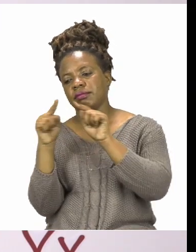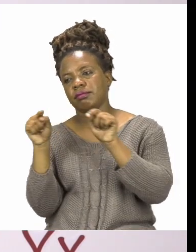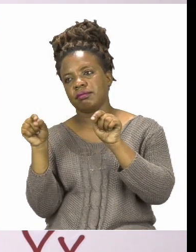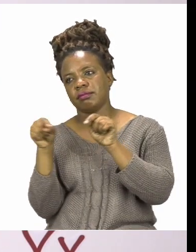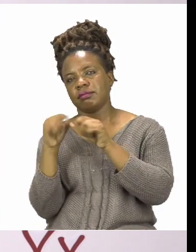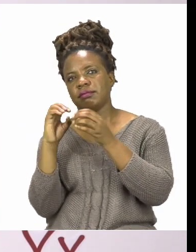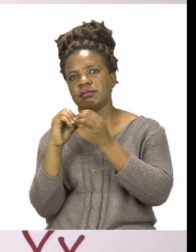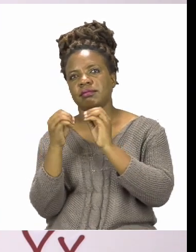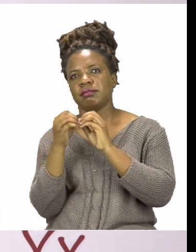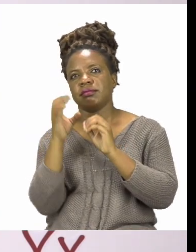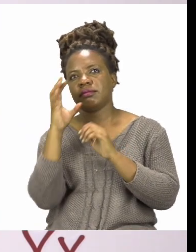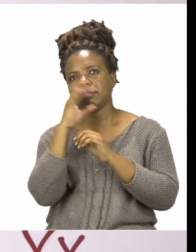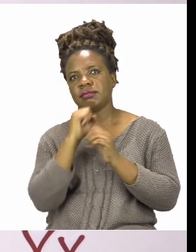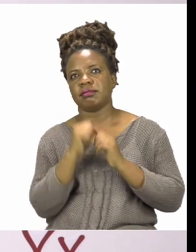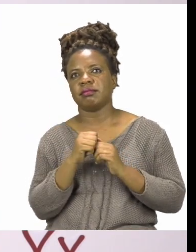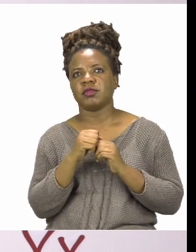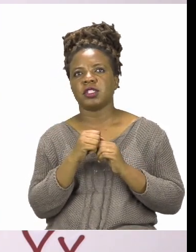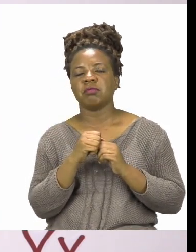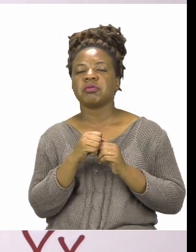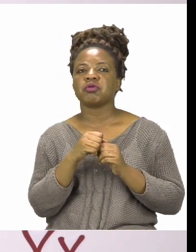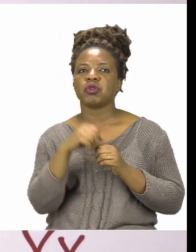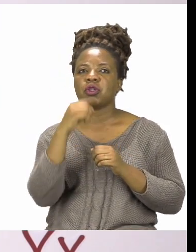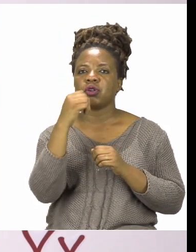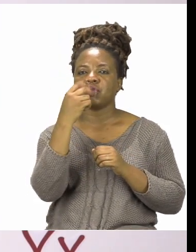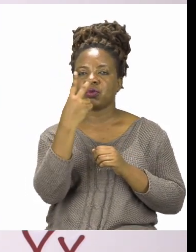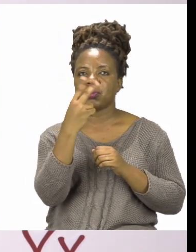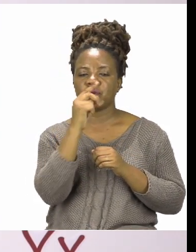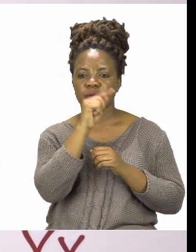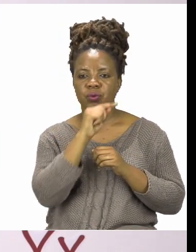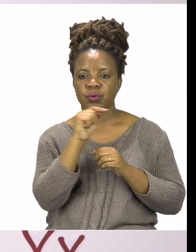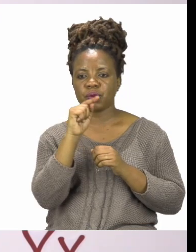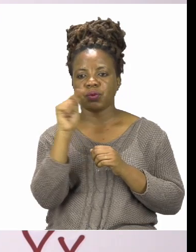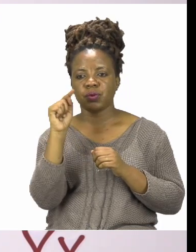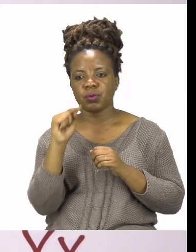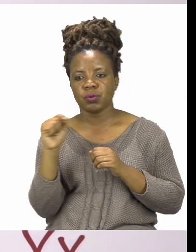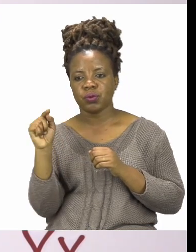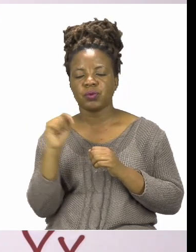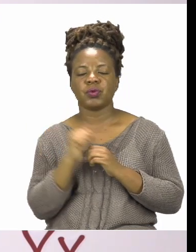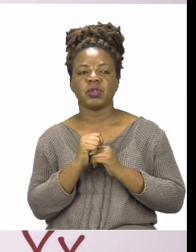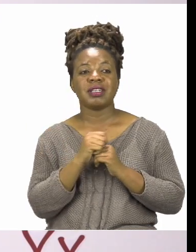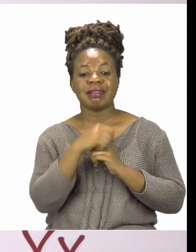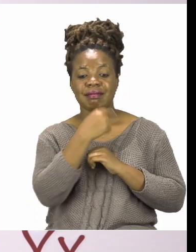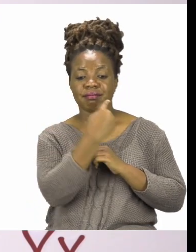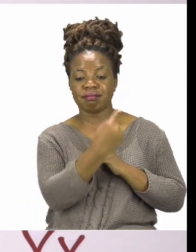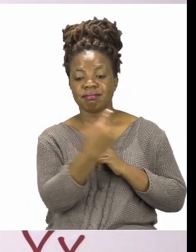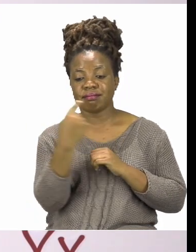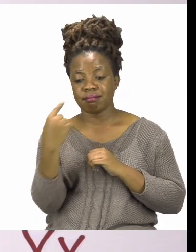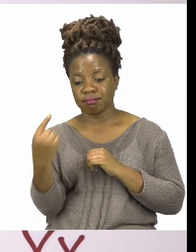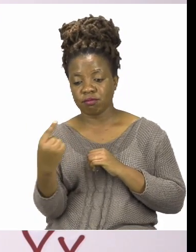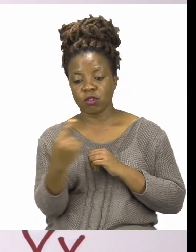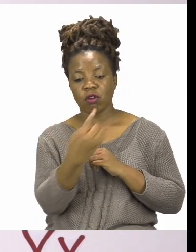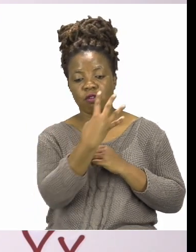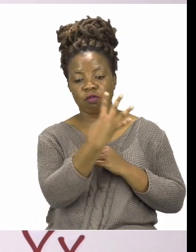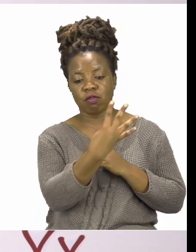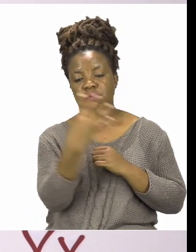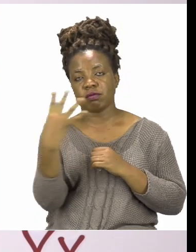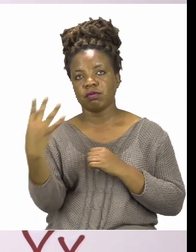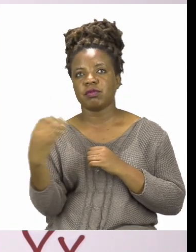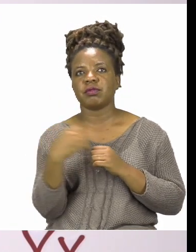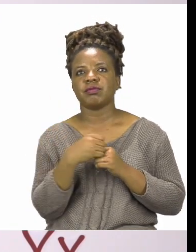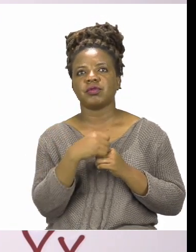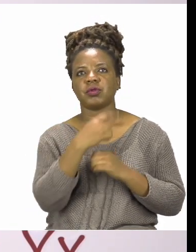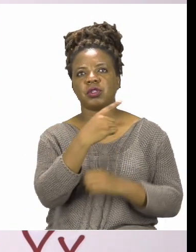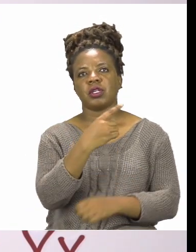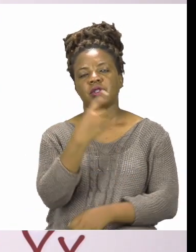the 2 that we have, we are going to put 4 things each. 1,